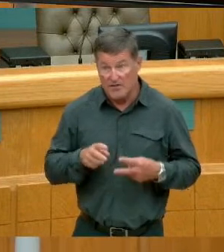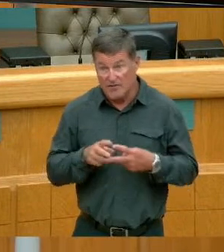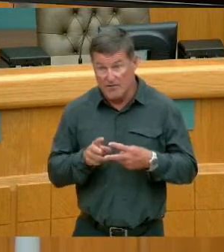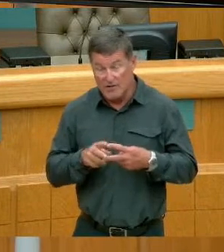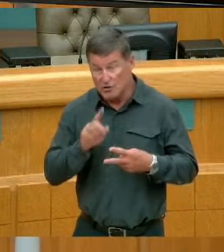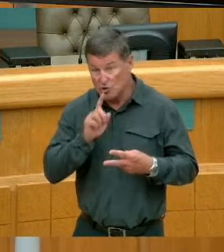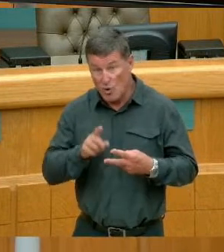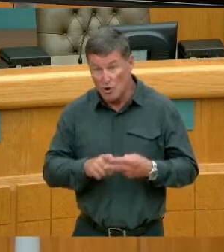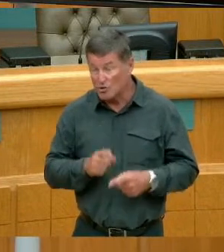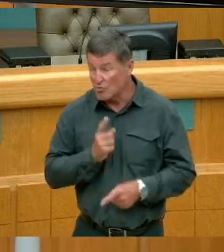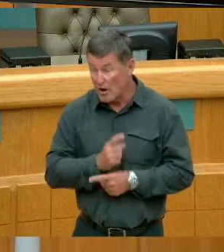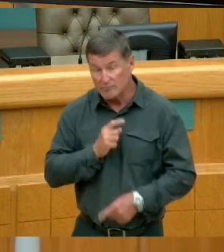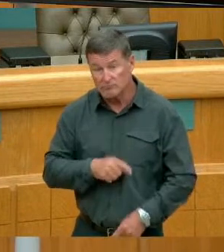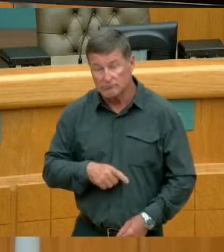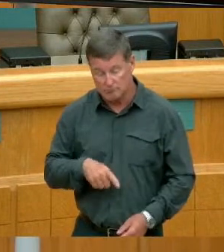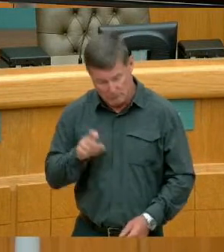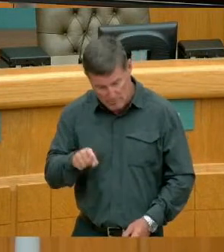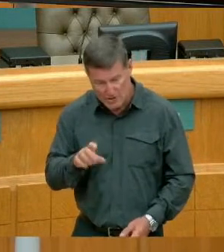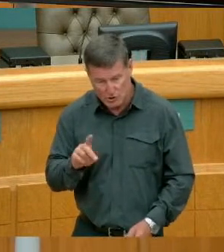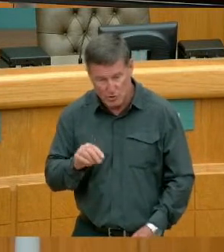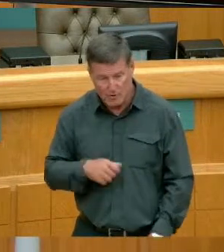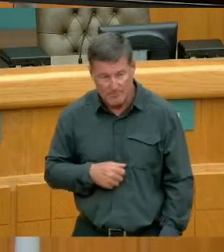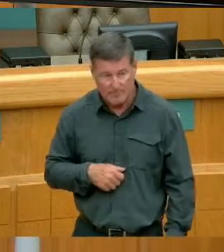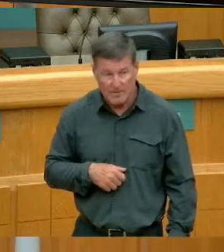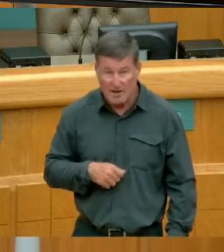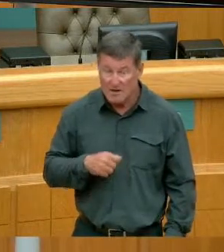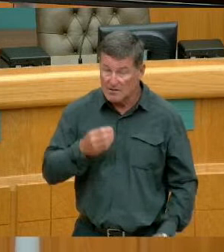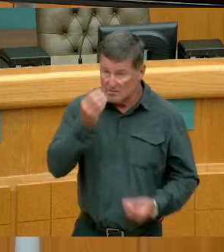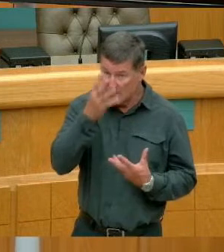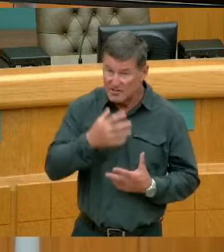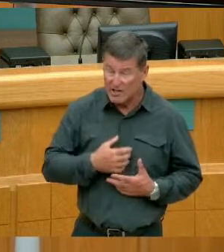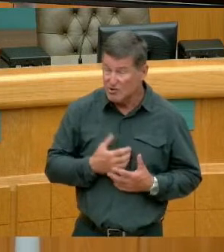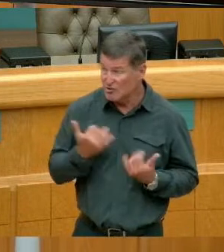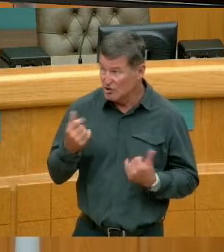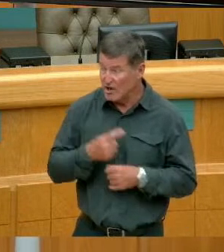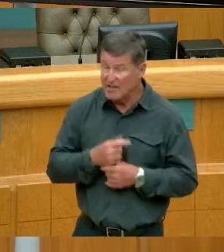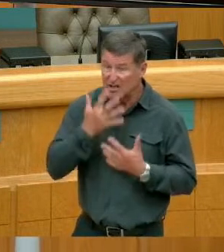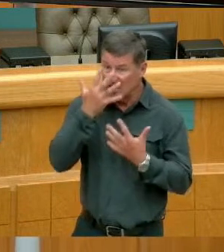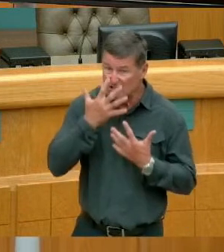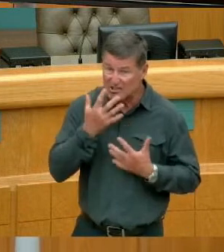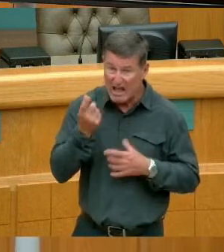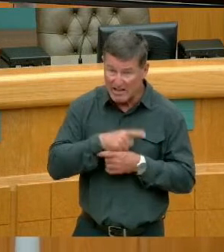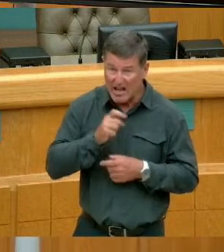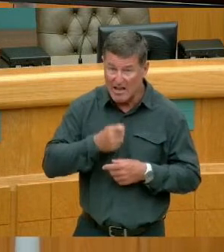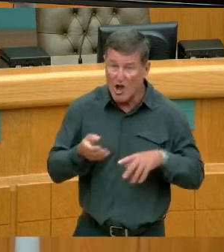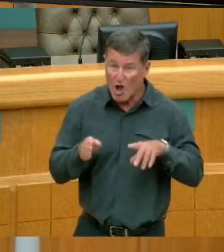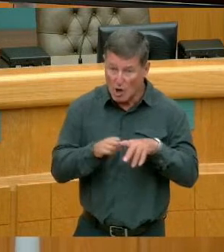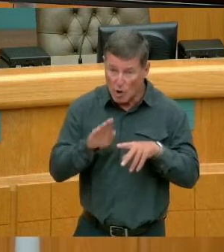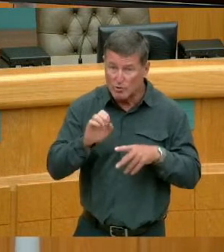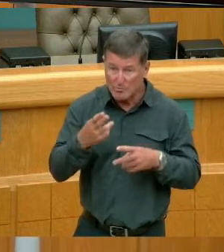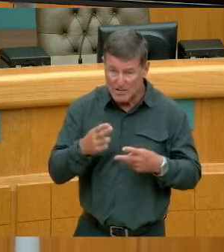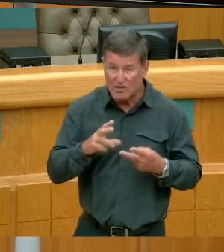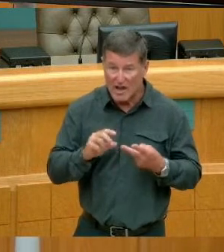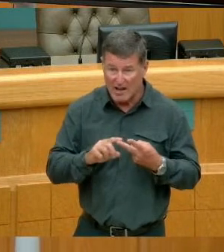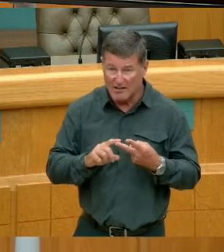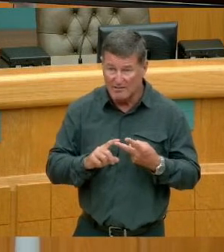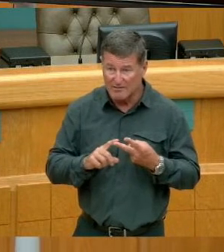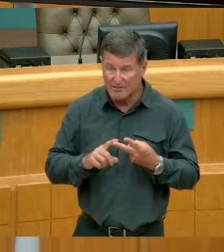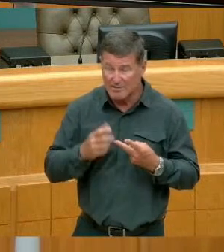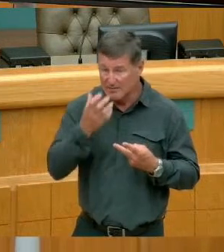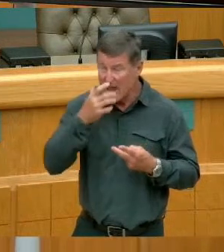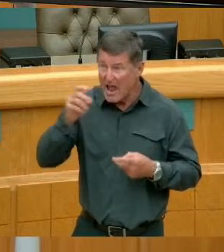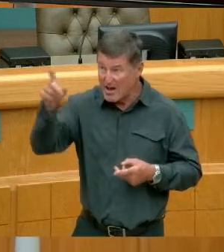And I'm sorry to say, it is a sad day in Nueces County that we have to do this, that we have had to have our